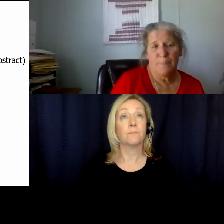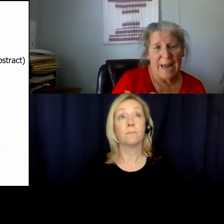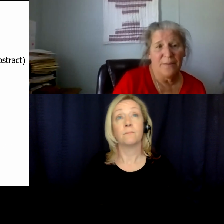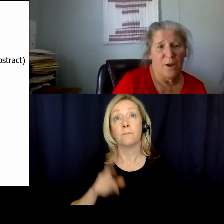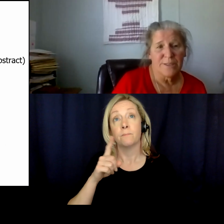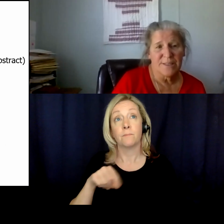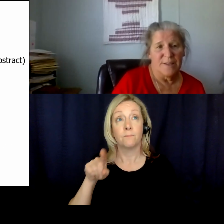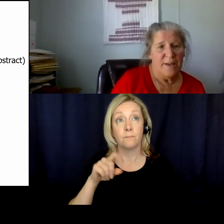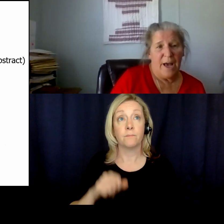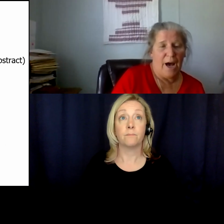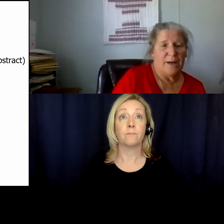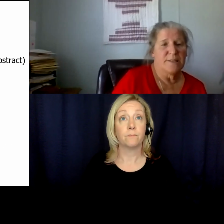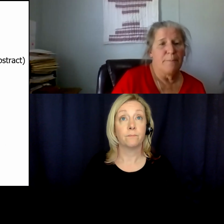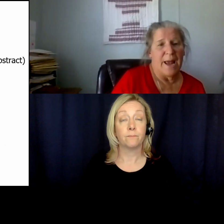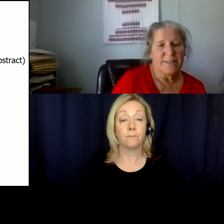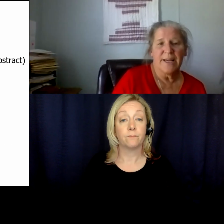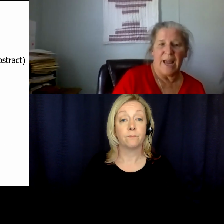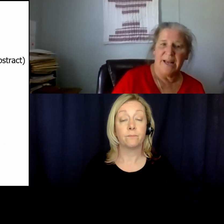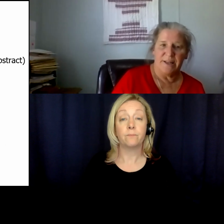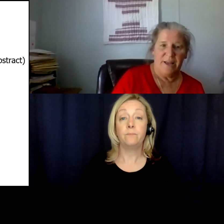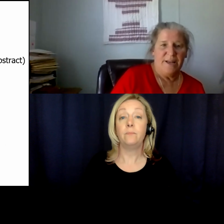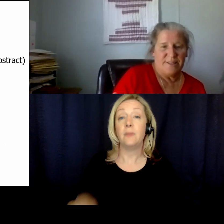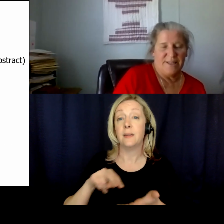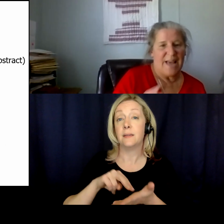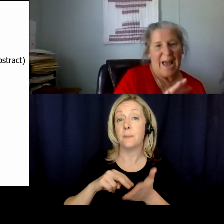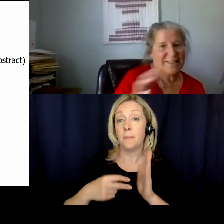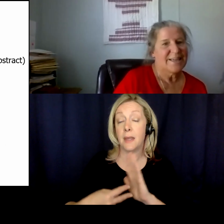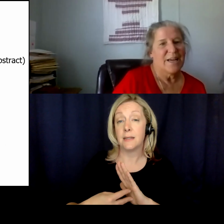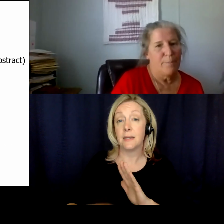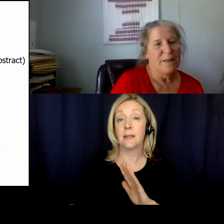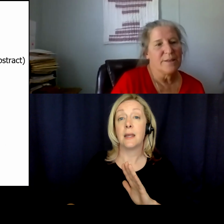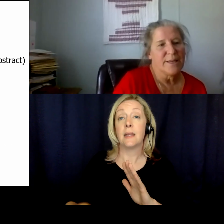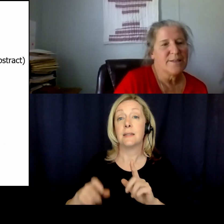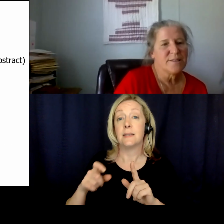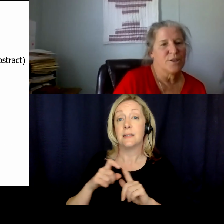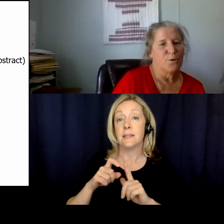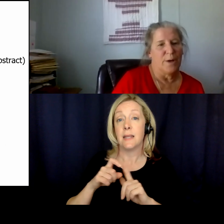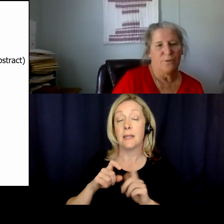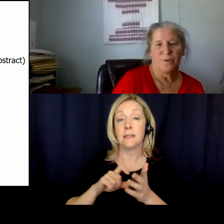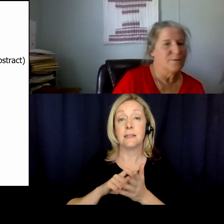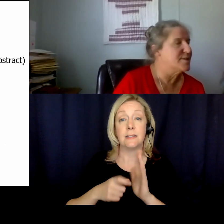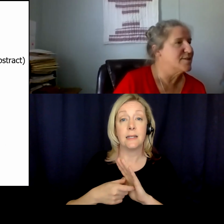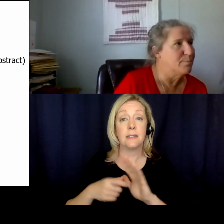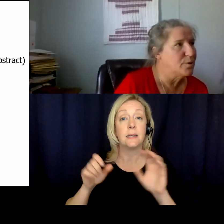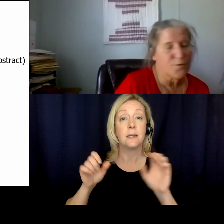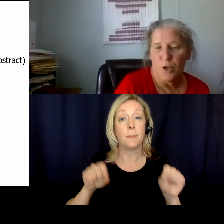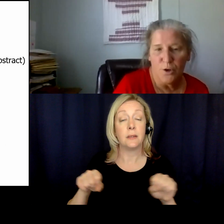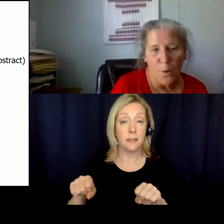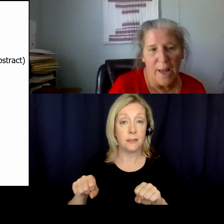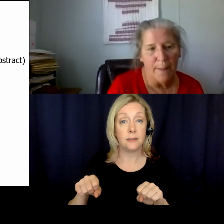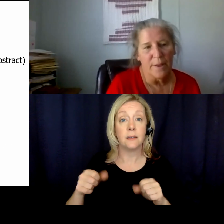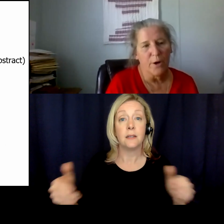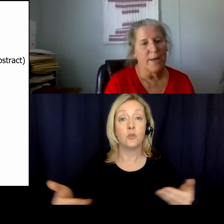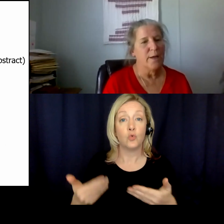to expand. There's semantic and syntactic abilities to introduce the symbols for